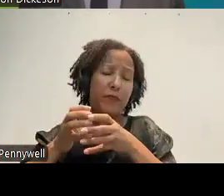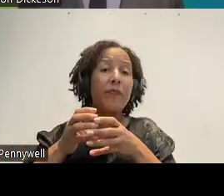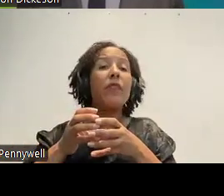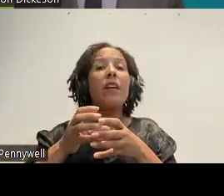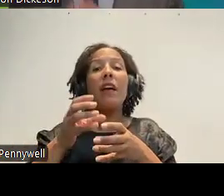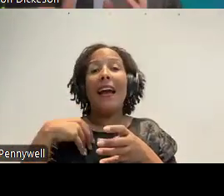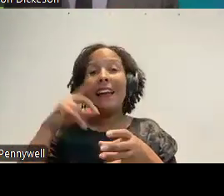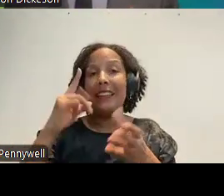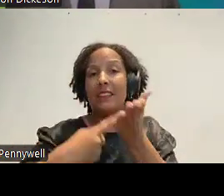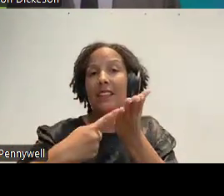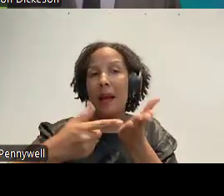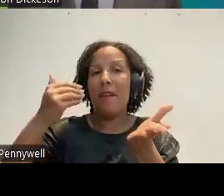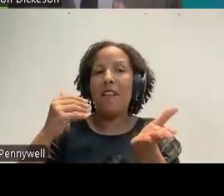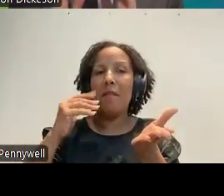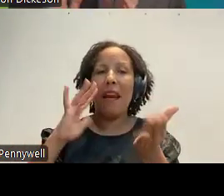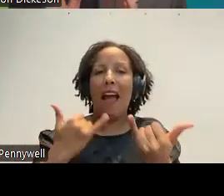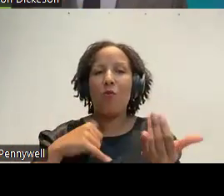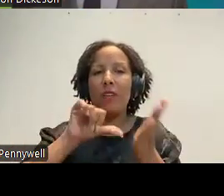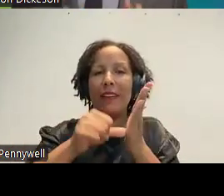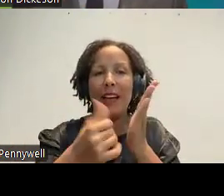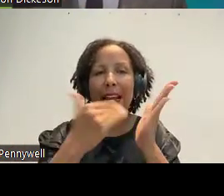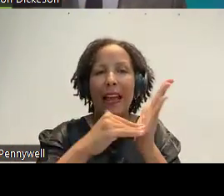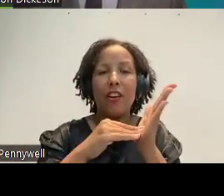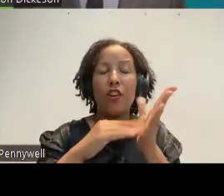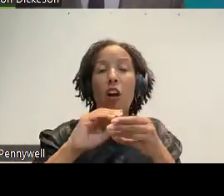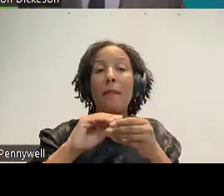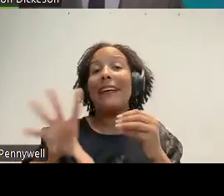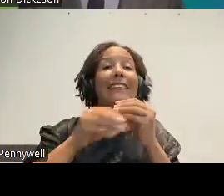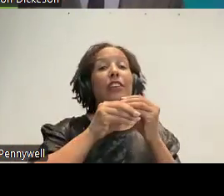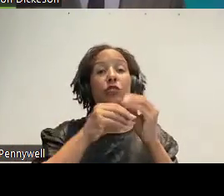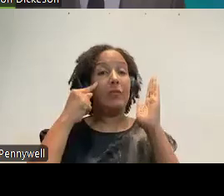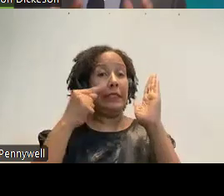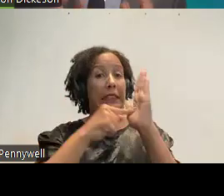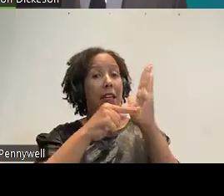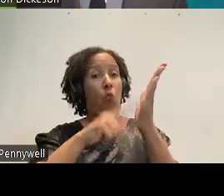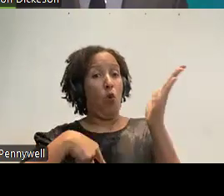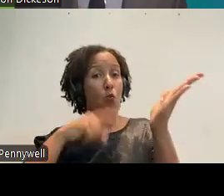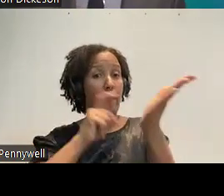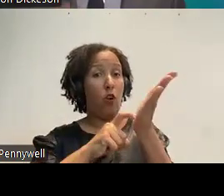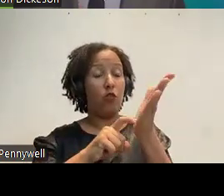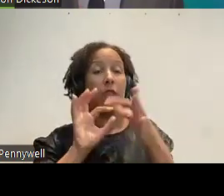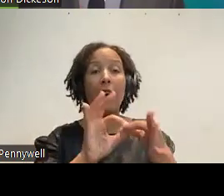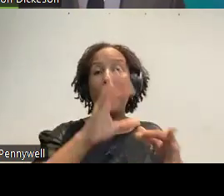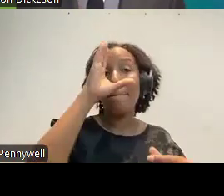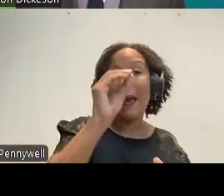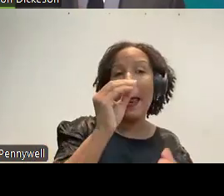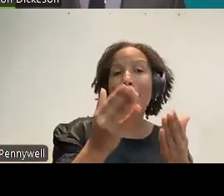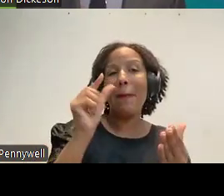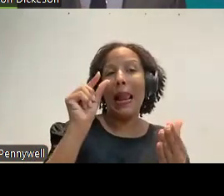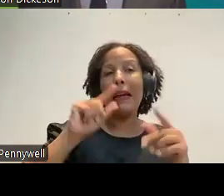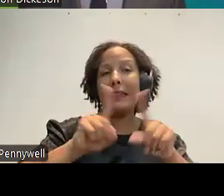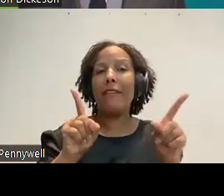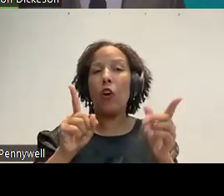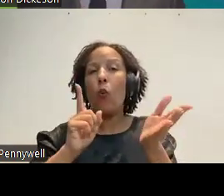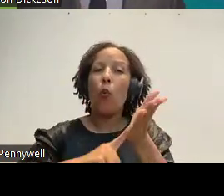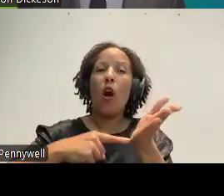highlight a few from this slide about additional signs that we've noticed when it comes to males that may be a little different than what we've